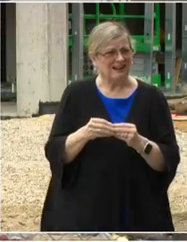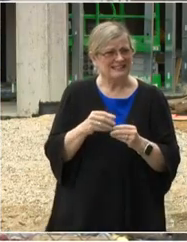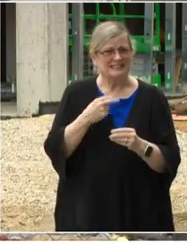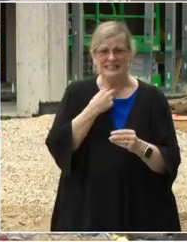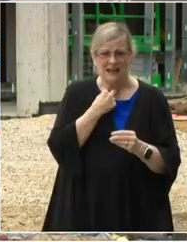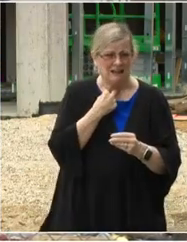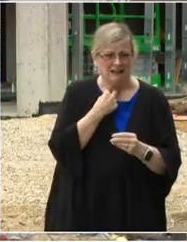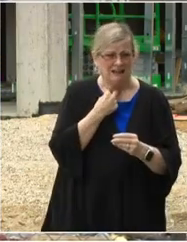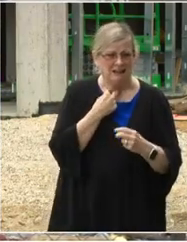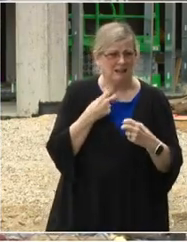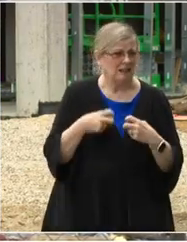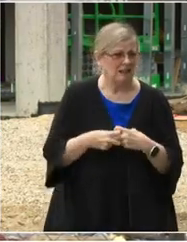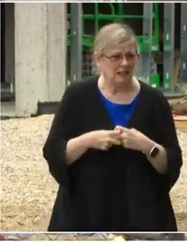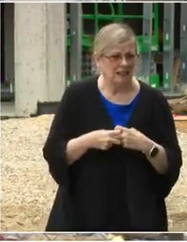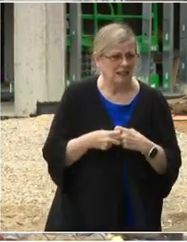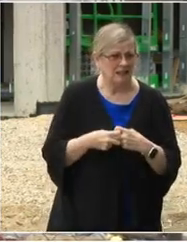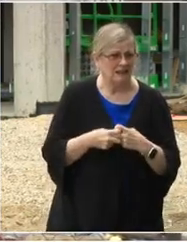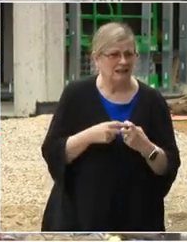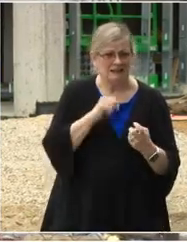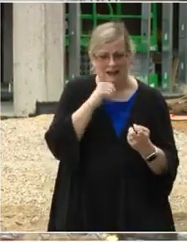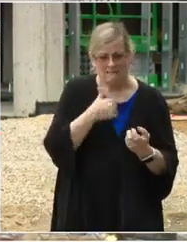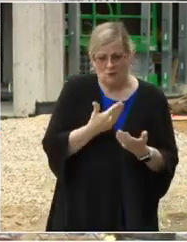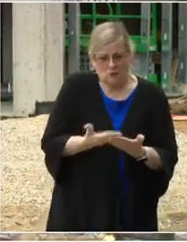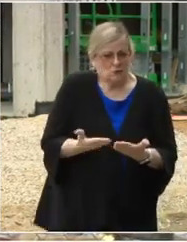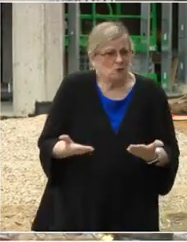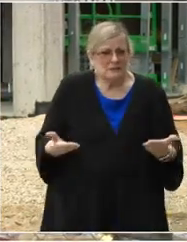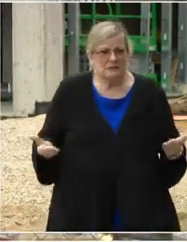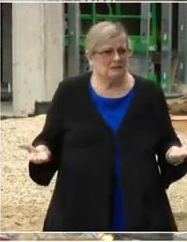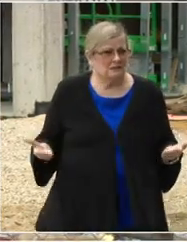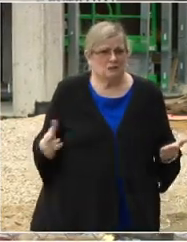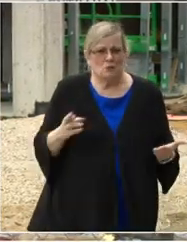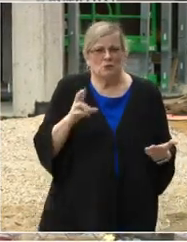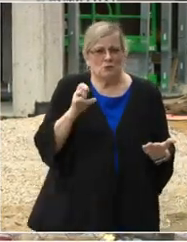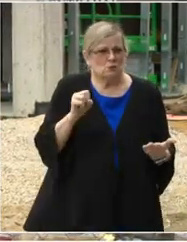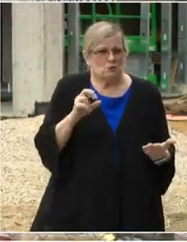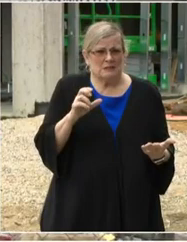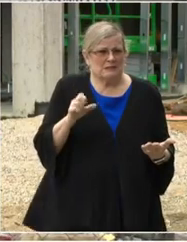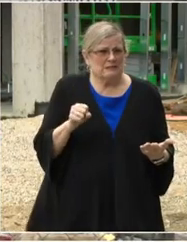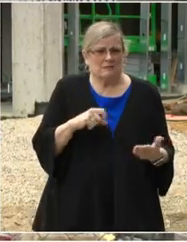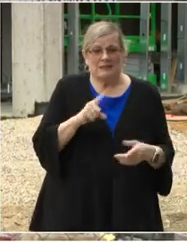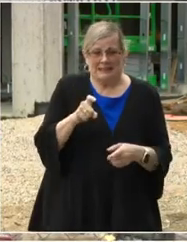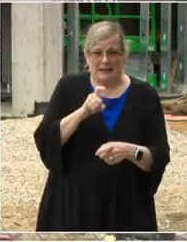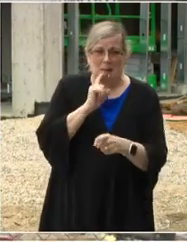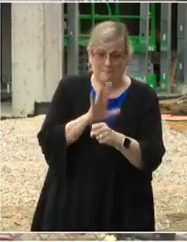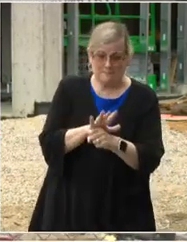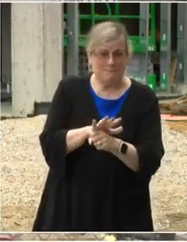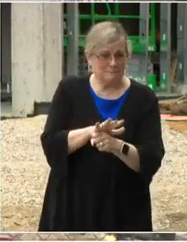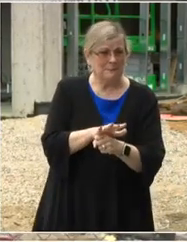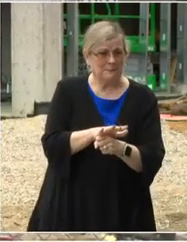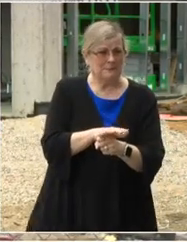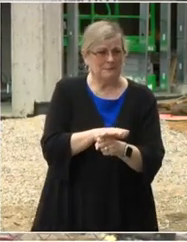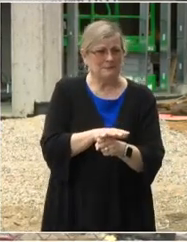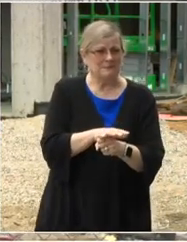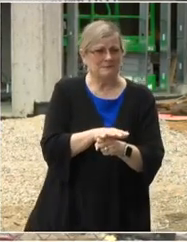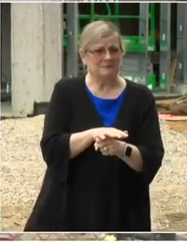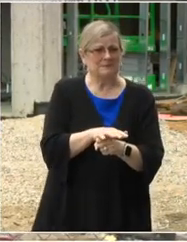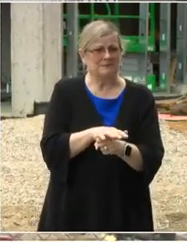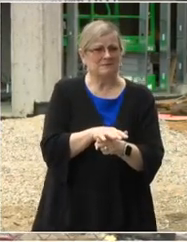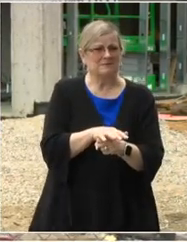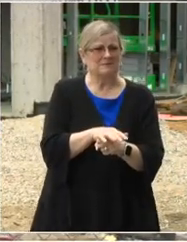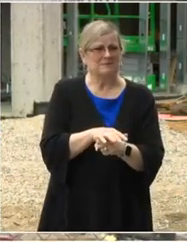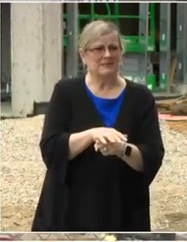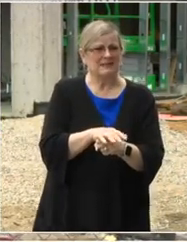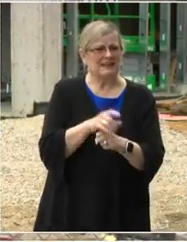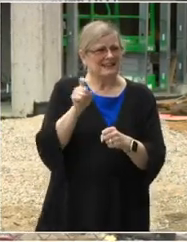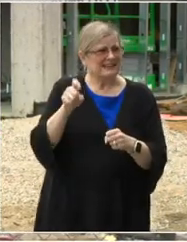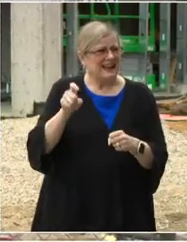because we did not have the resources to be able to make that forward commitment. And to be able to select them for further underwriting and